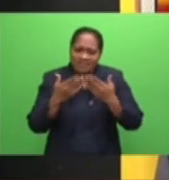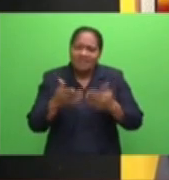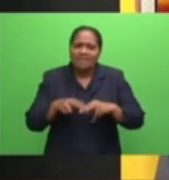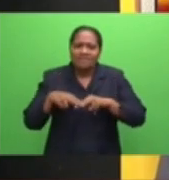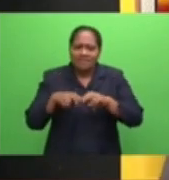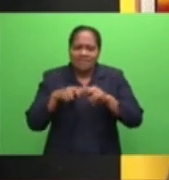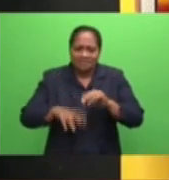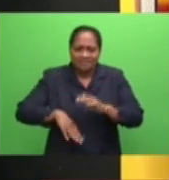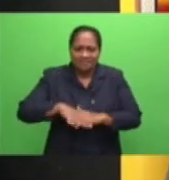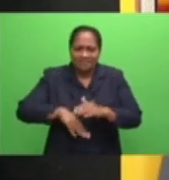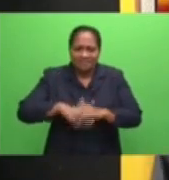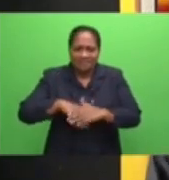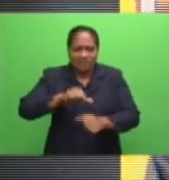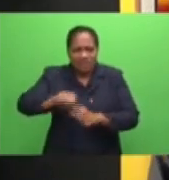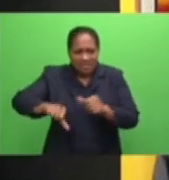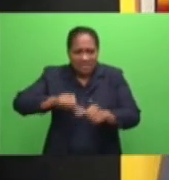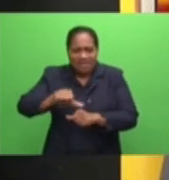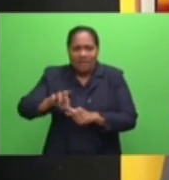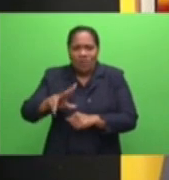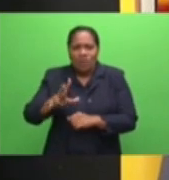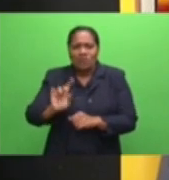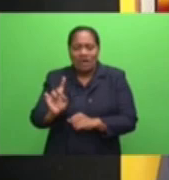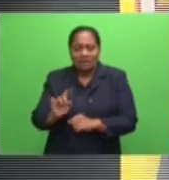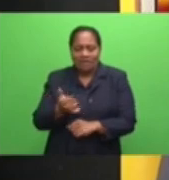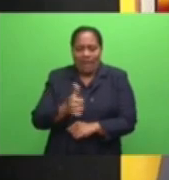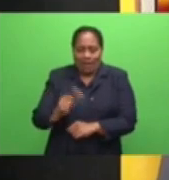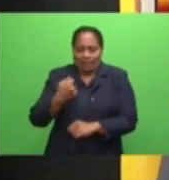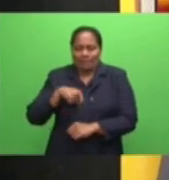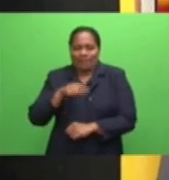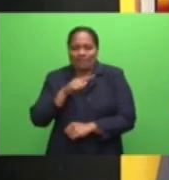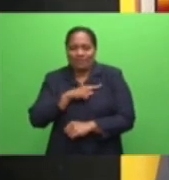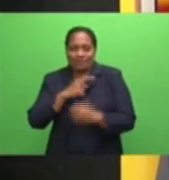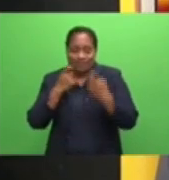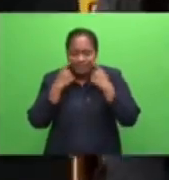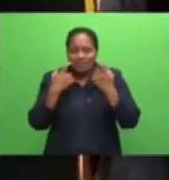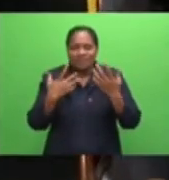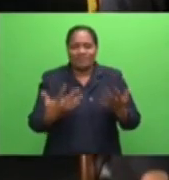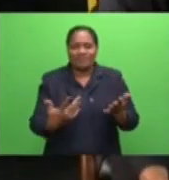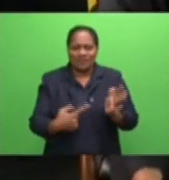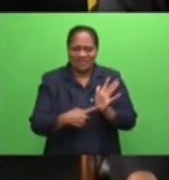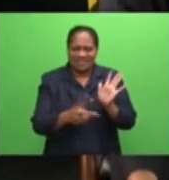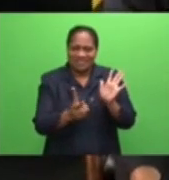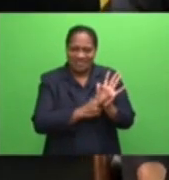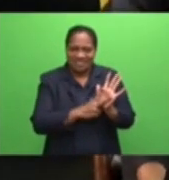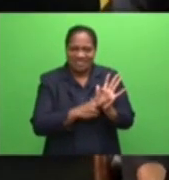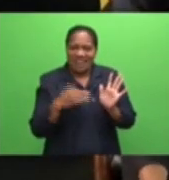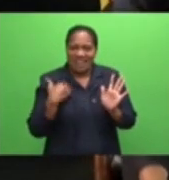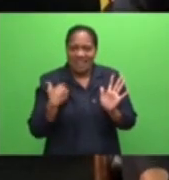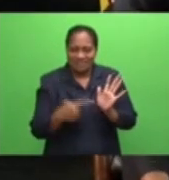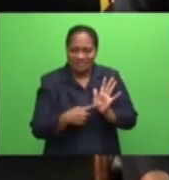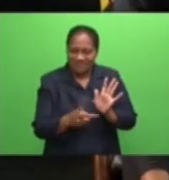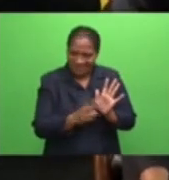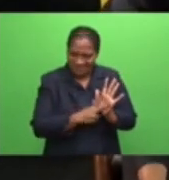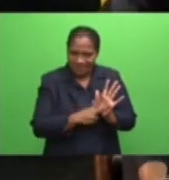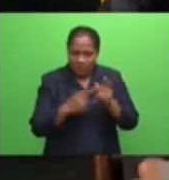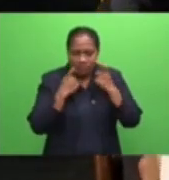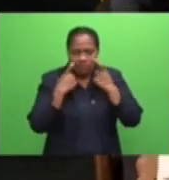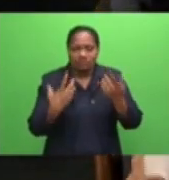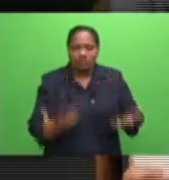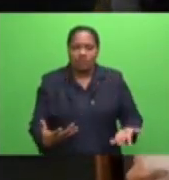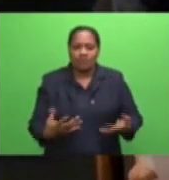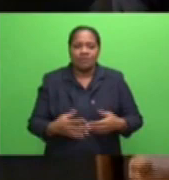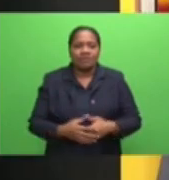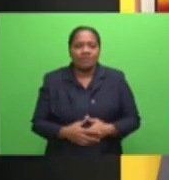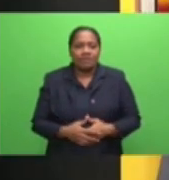for finally relenting and allowing us to show one live game a week. We need this